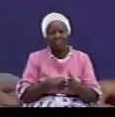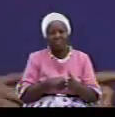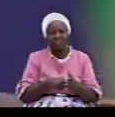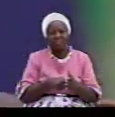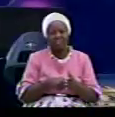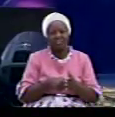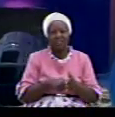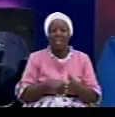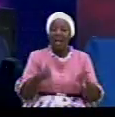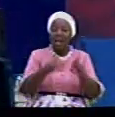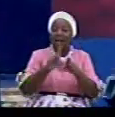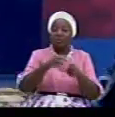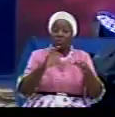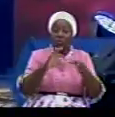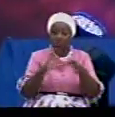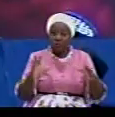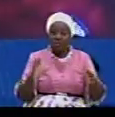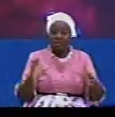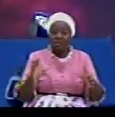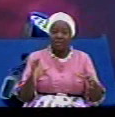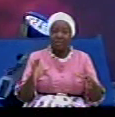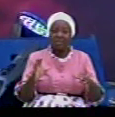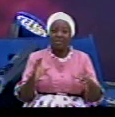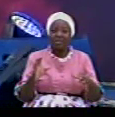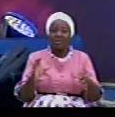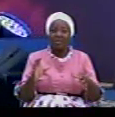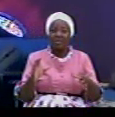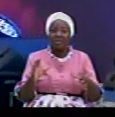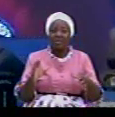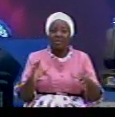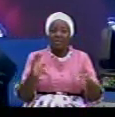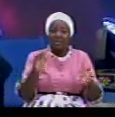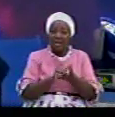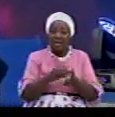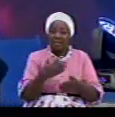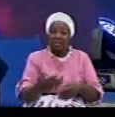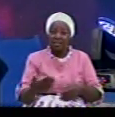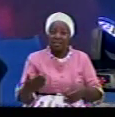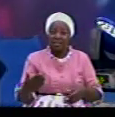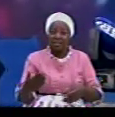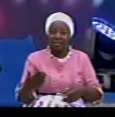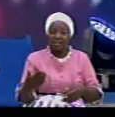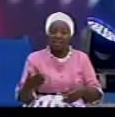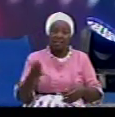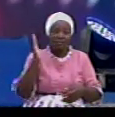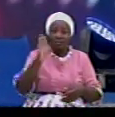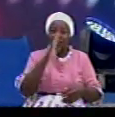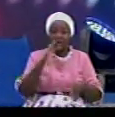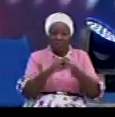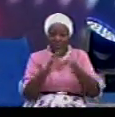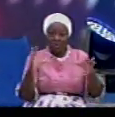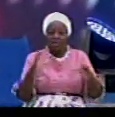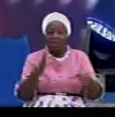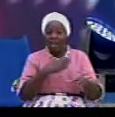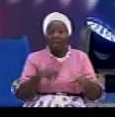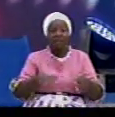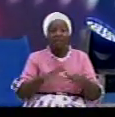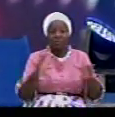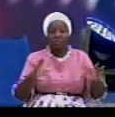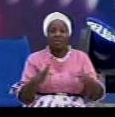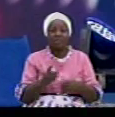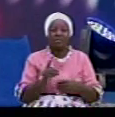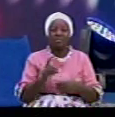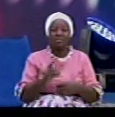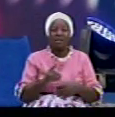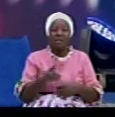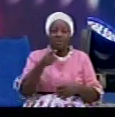As you loose, that thing will be released and loosed. You're